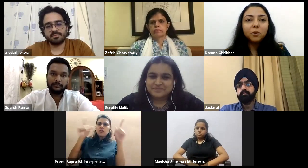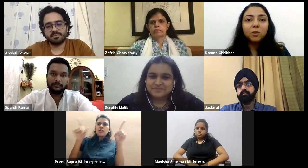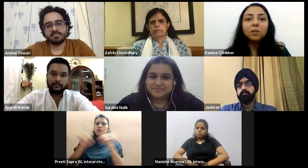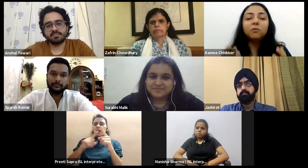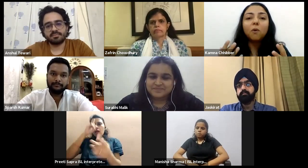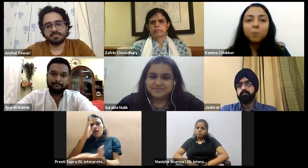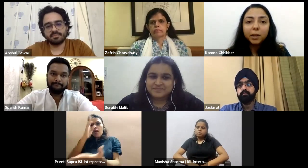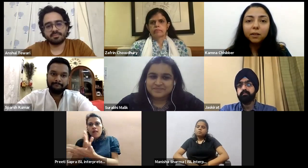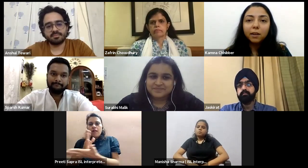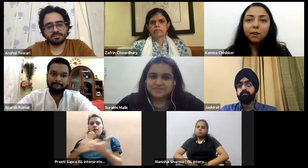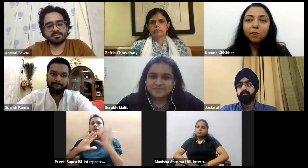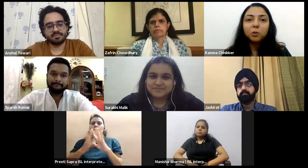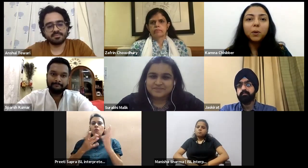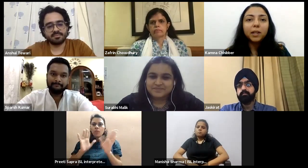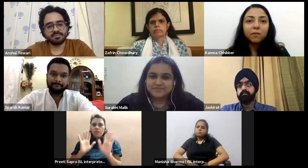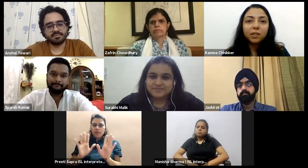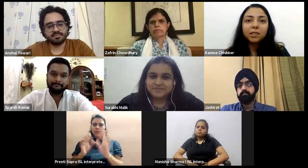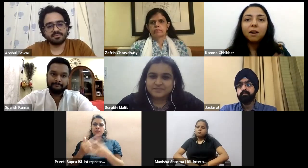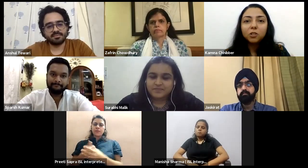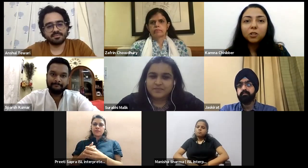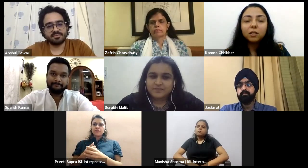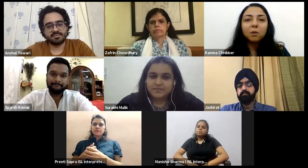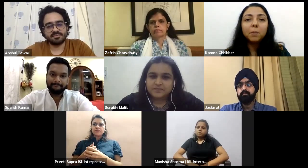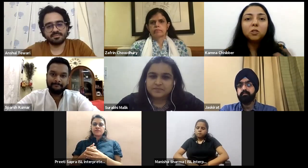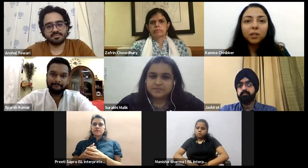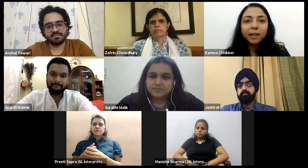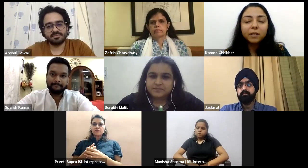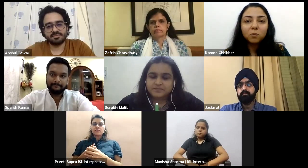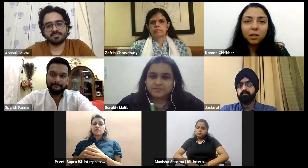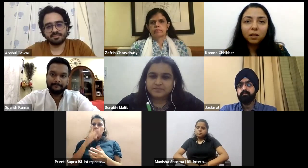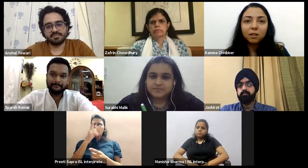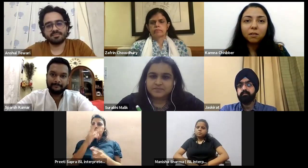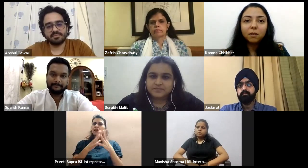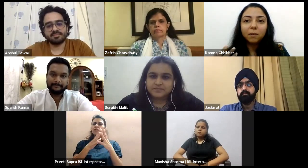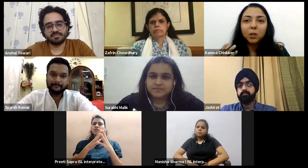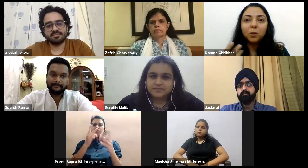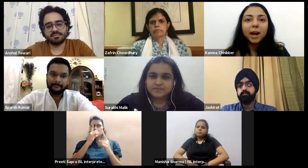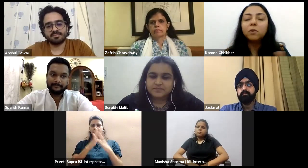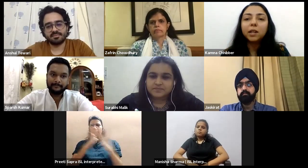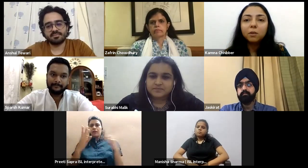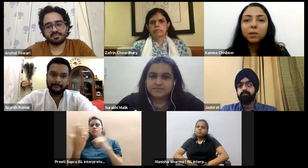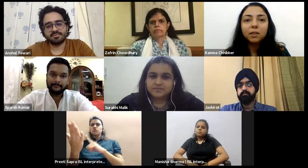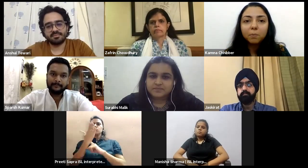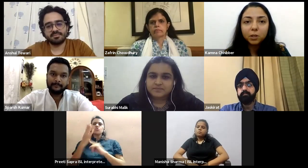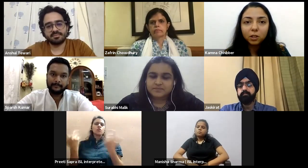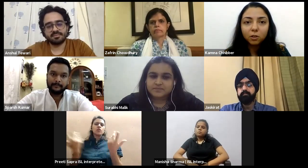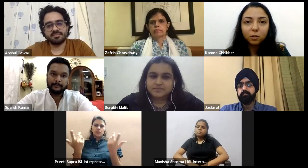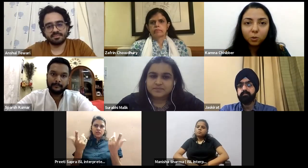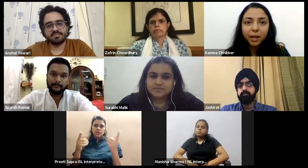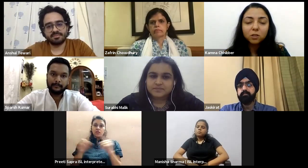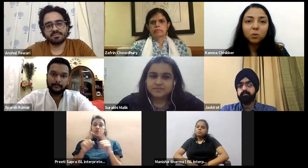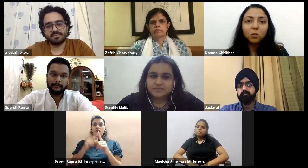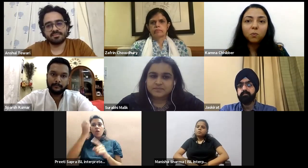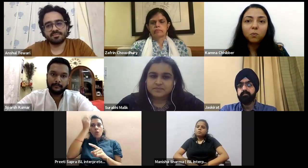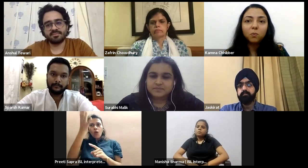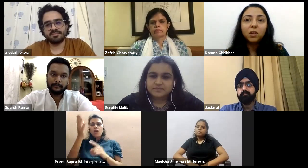aligning and conforming to whatever is the larger picture that is being advocated within that particular group.